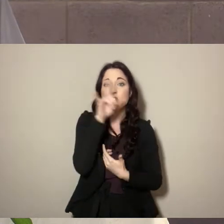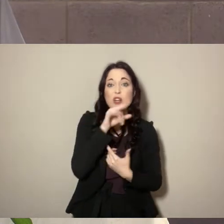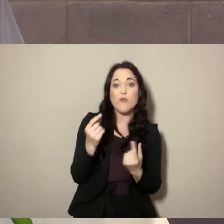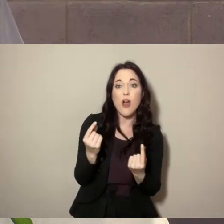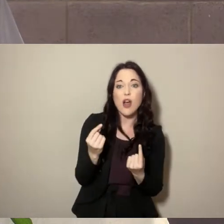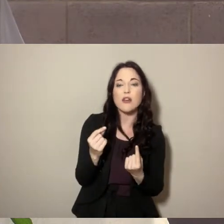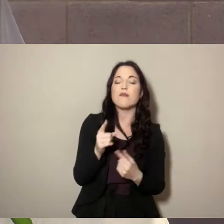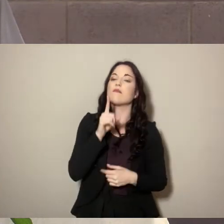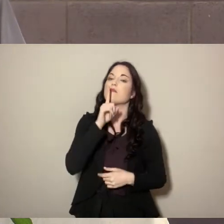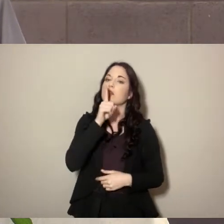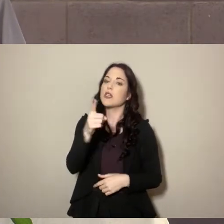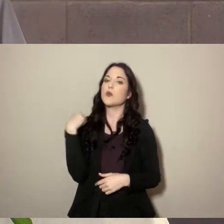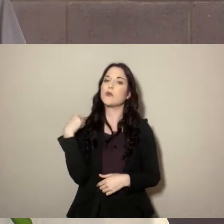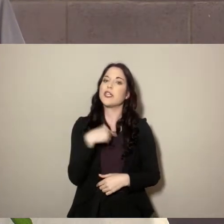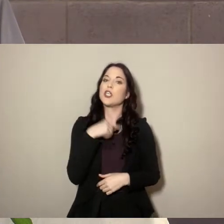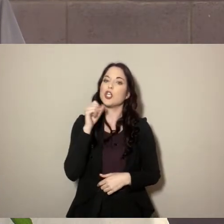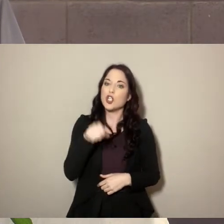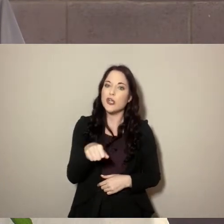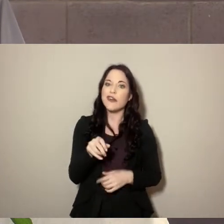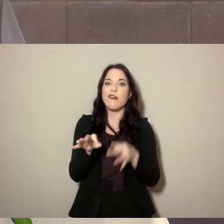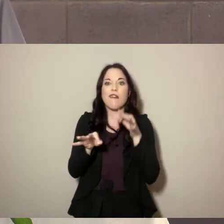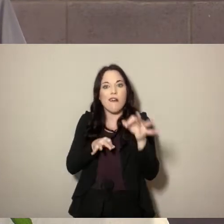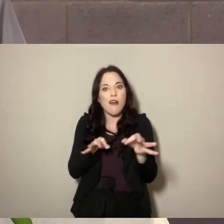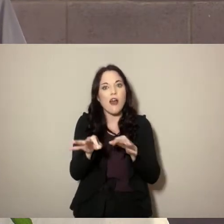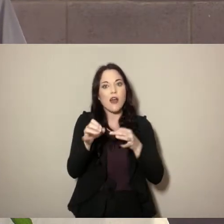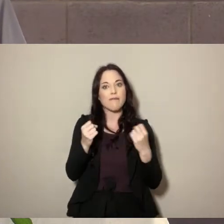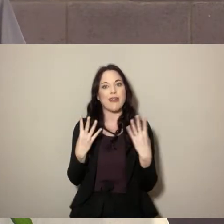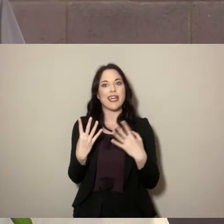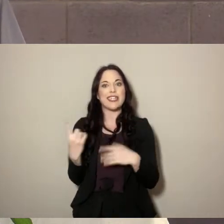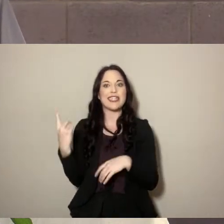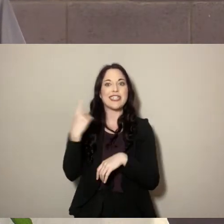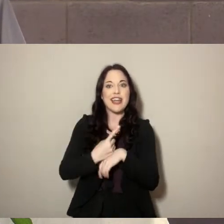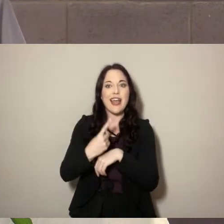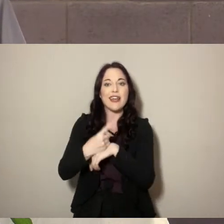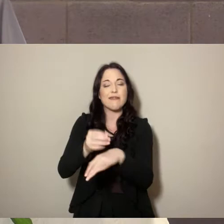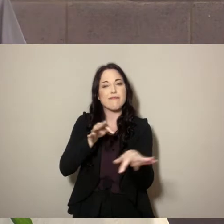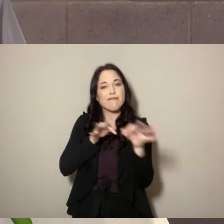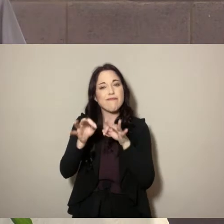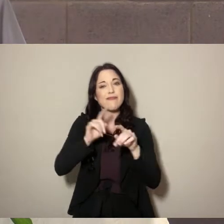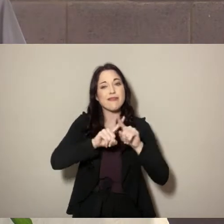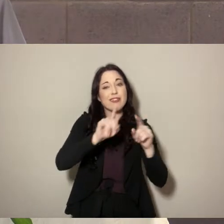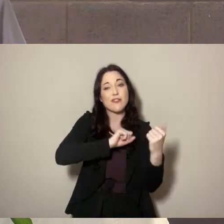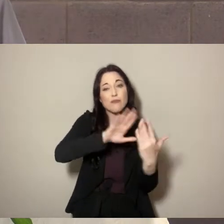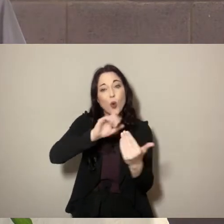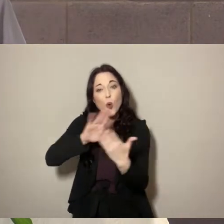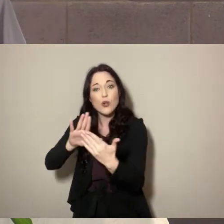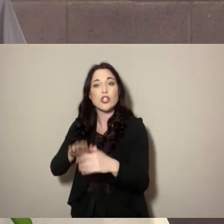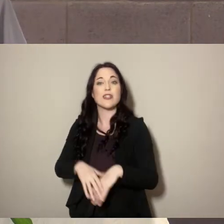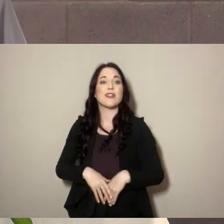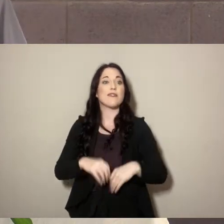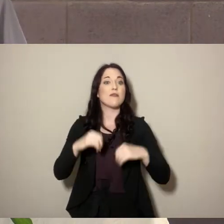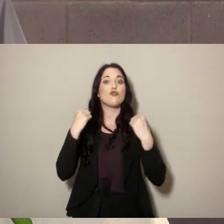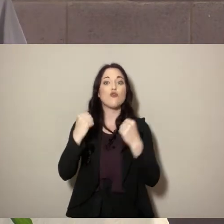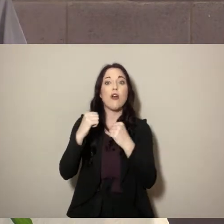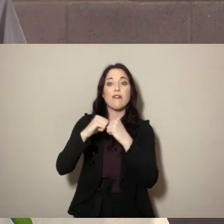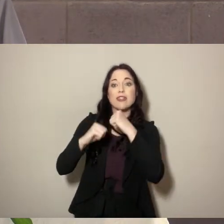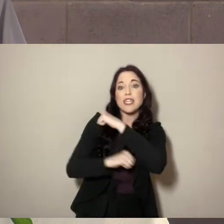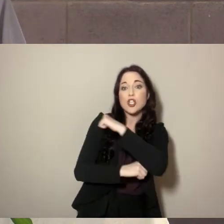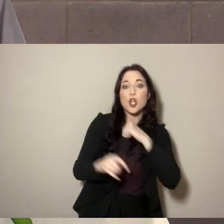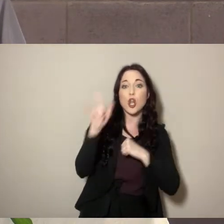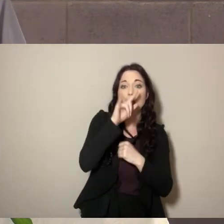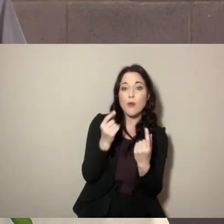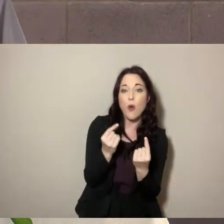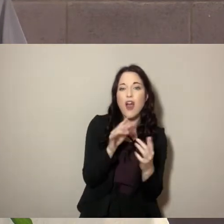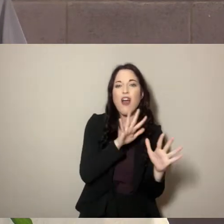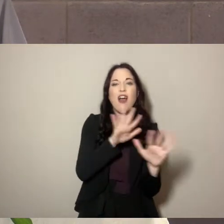spend days going through the Sermon on the Mount with all kinds of approaches to strong foundations. I'd like to look at